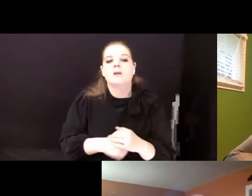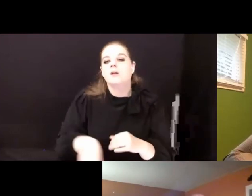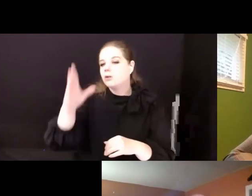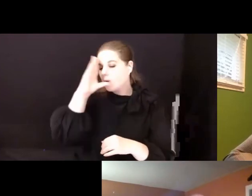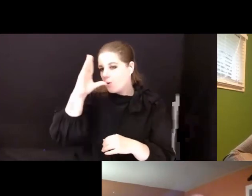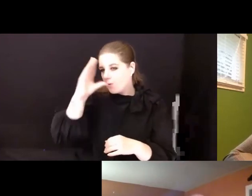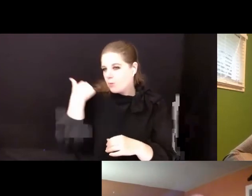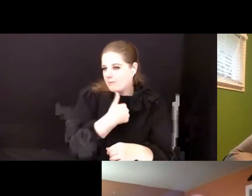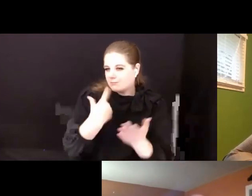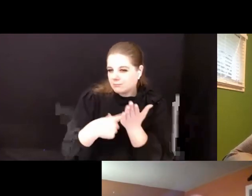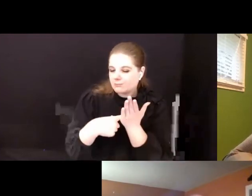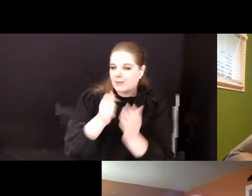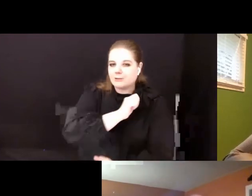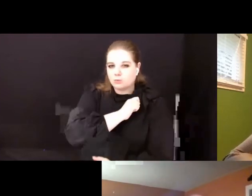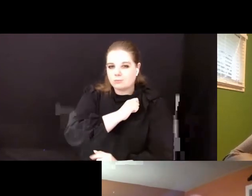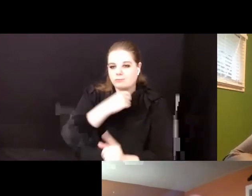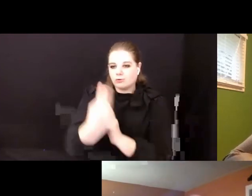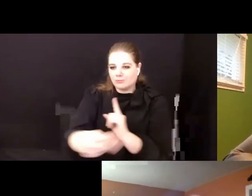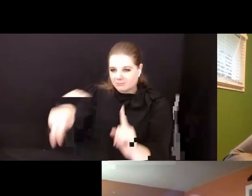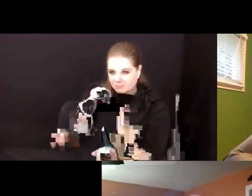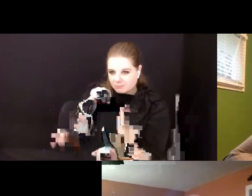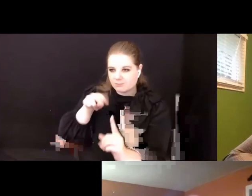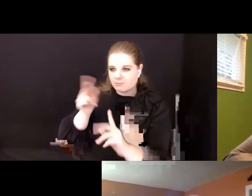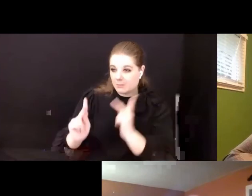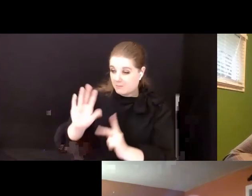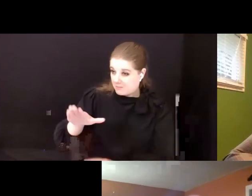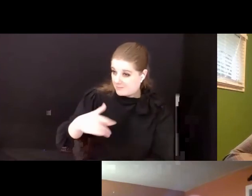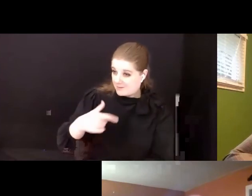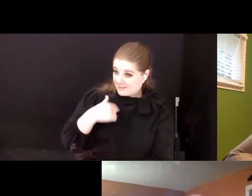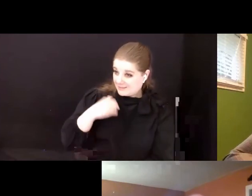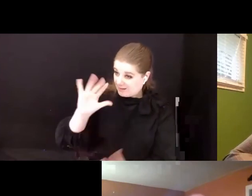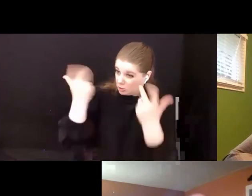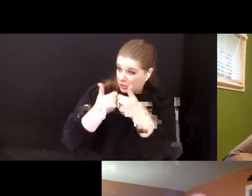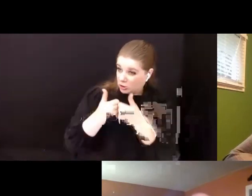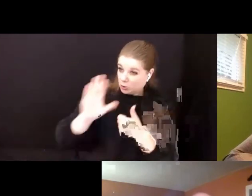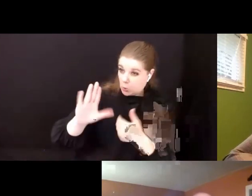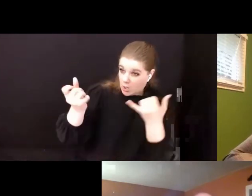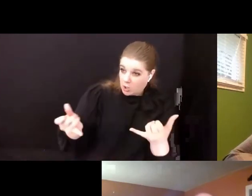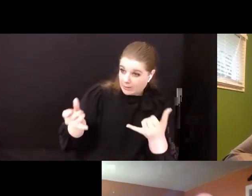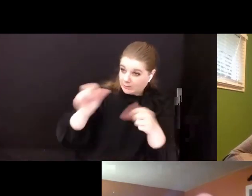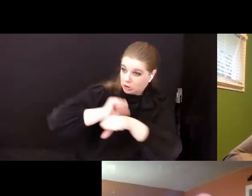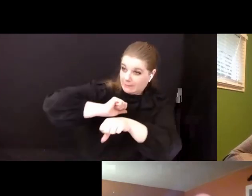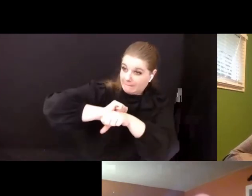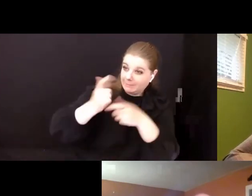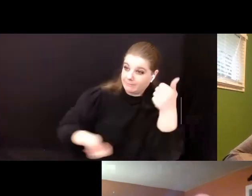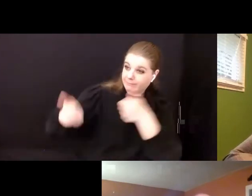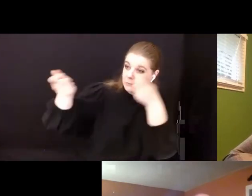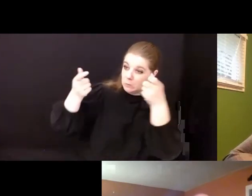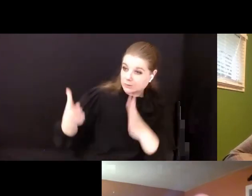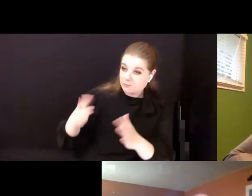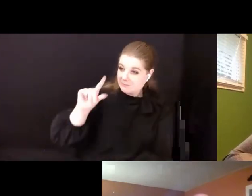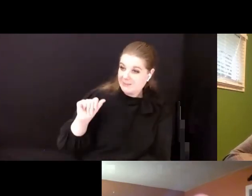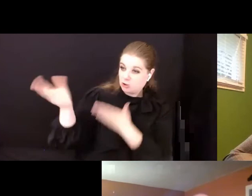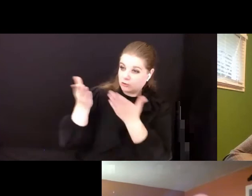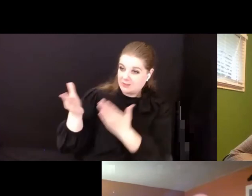wondering if that's a challenge for you in your current position as Director of Disability Services at Hamline